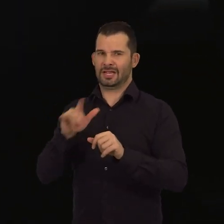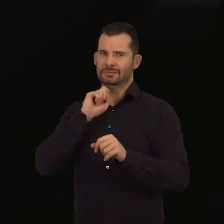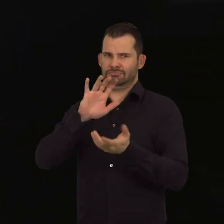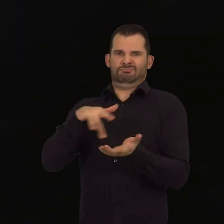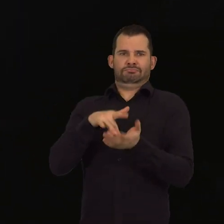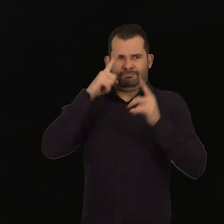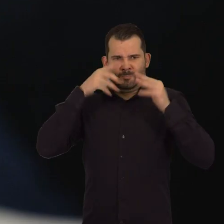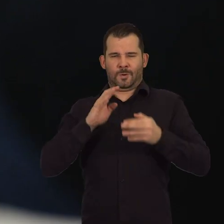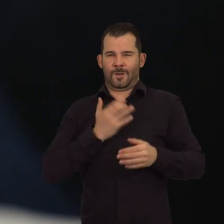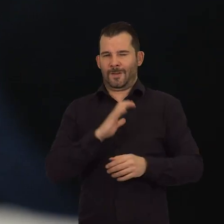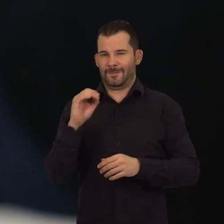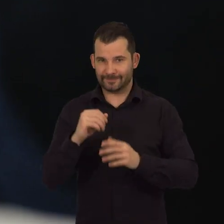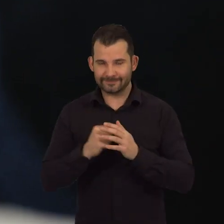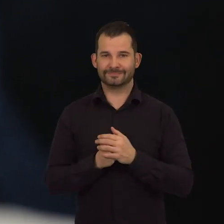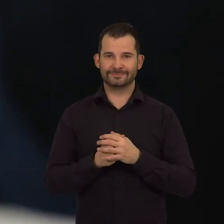our company.